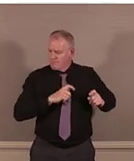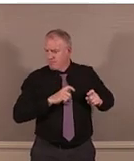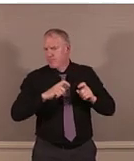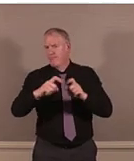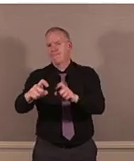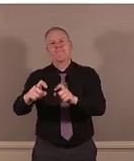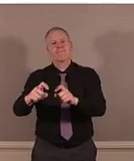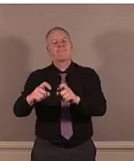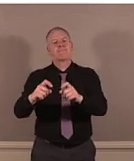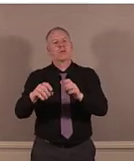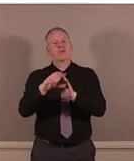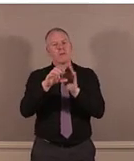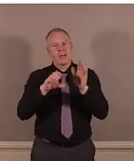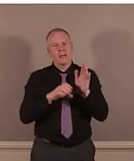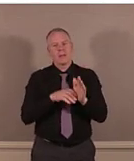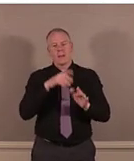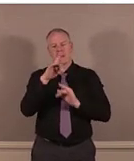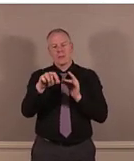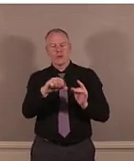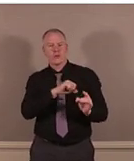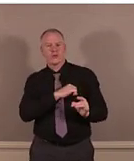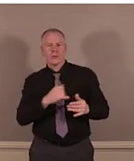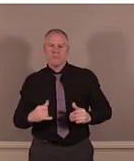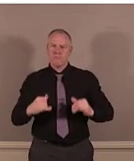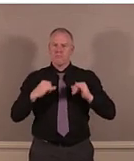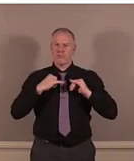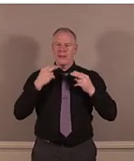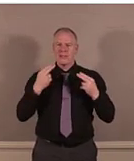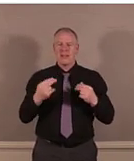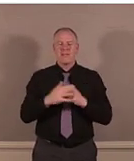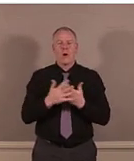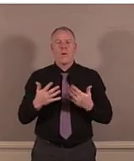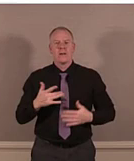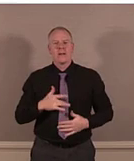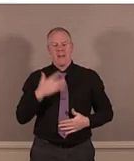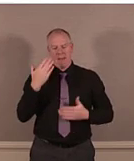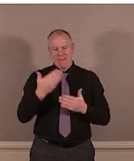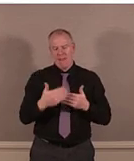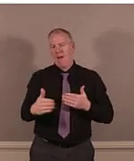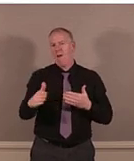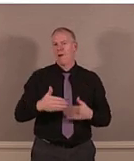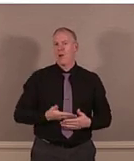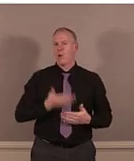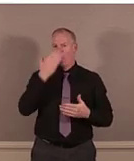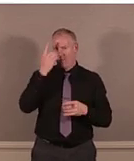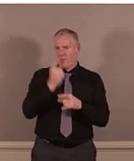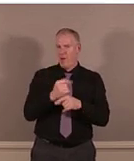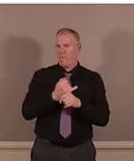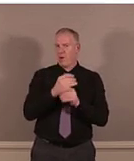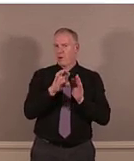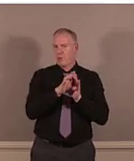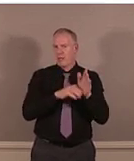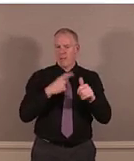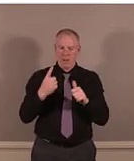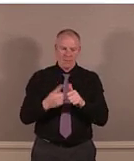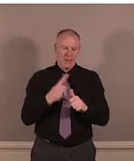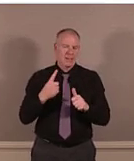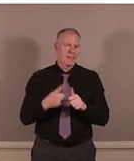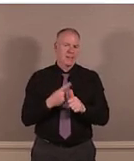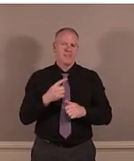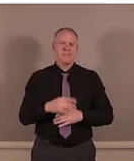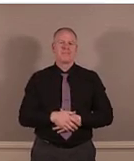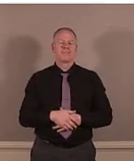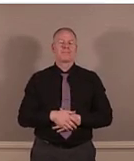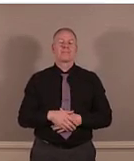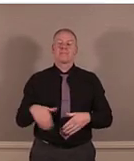curriculum to ensure that the competencies you need for lifelong learning are built into your curriculum. So we also then make sure, I suppose,